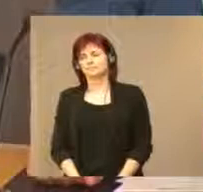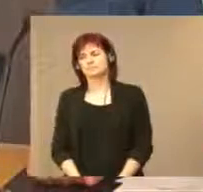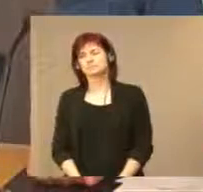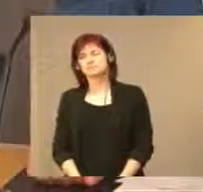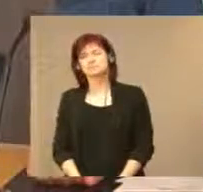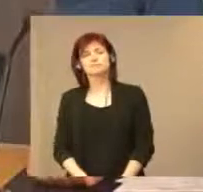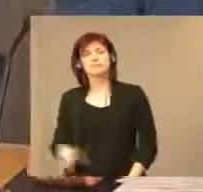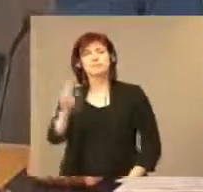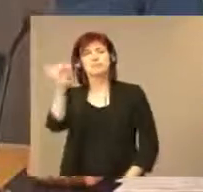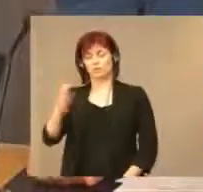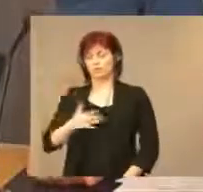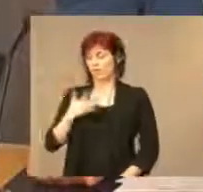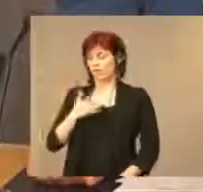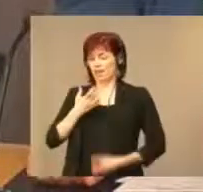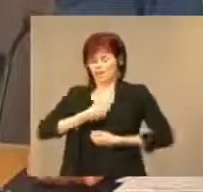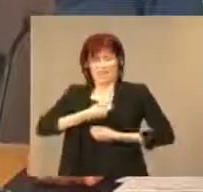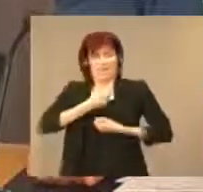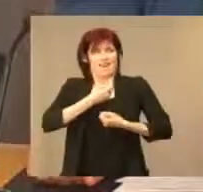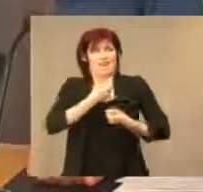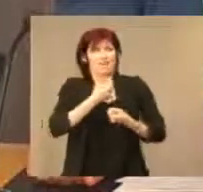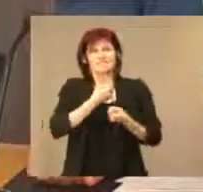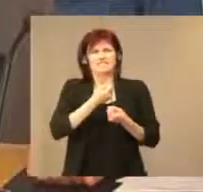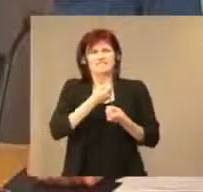talk about it or to have an engagement process around it.